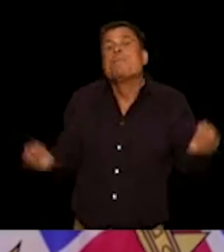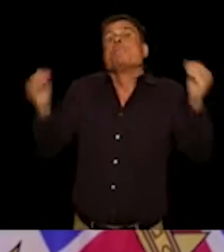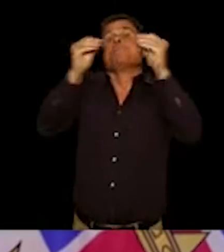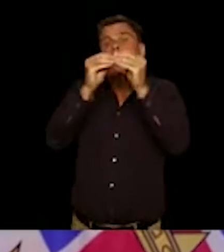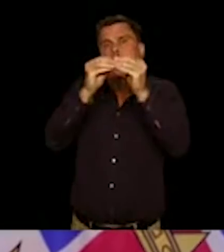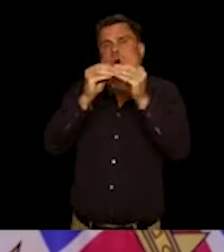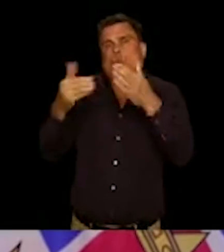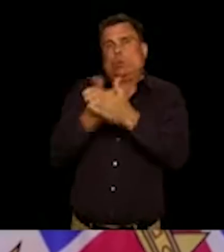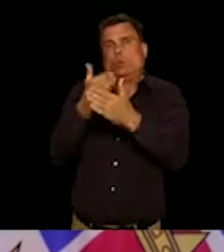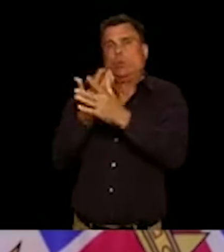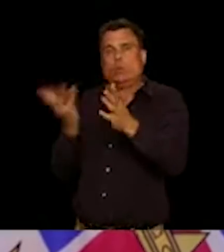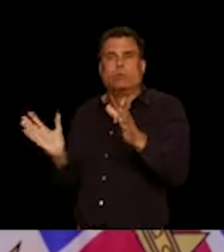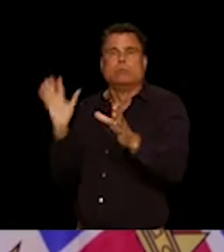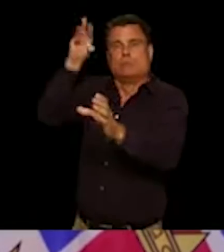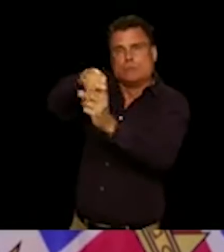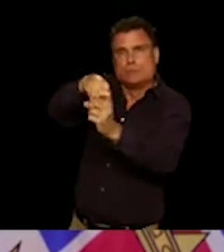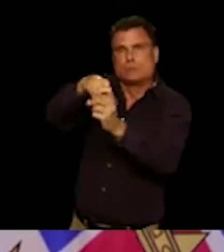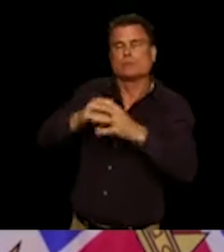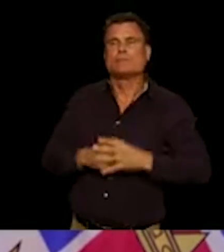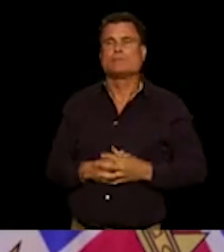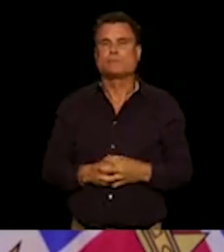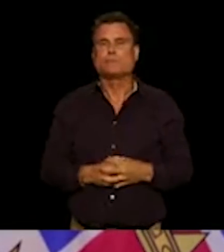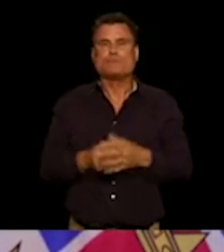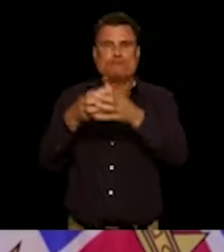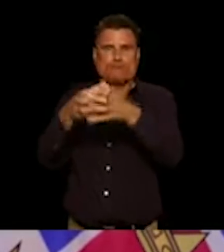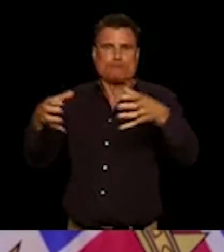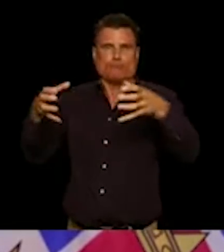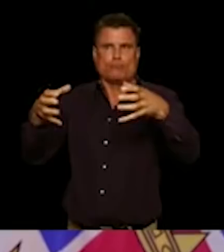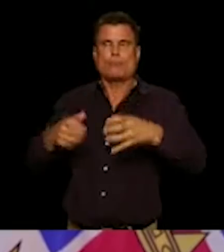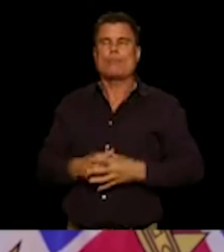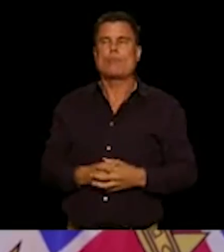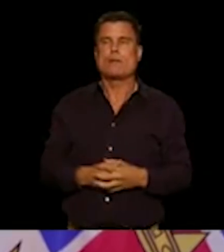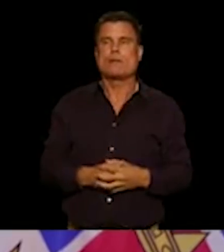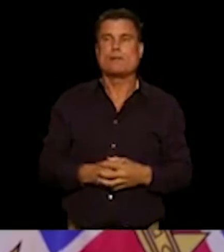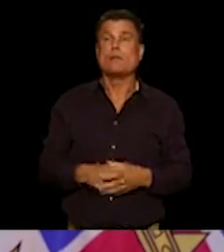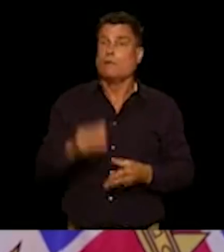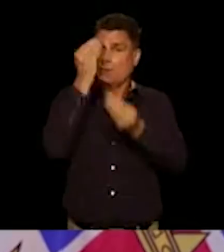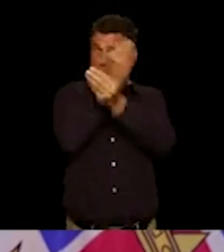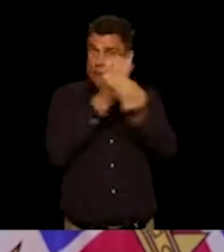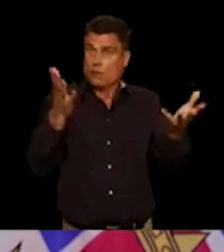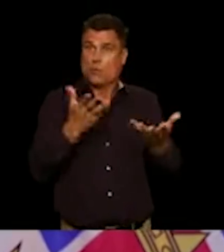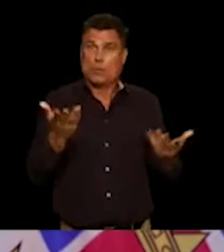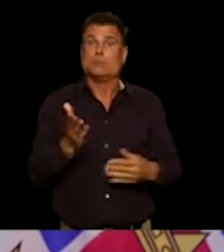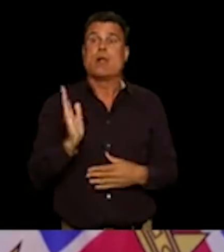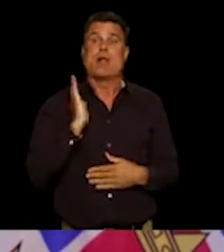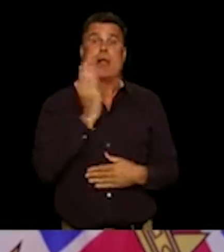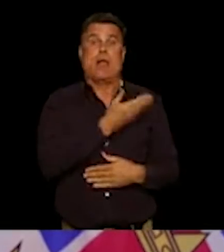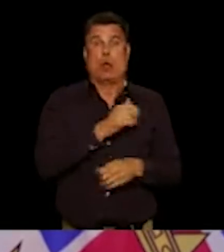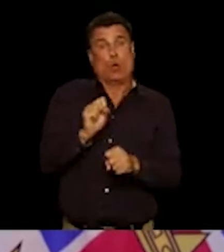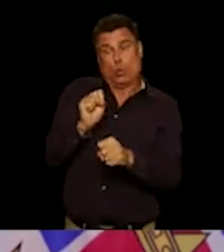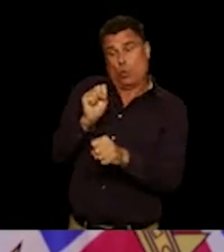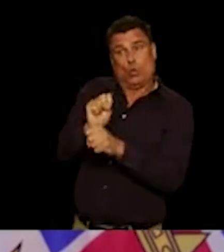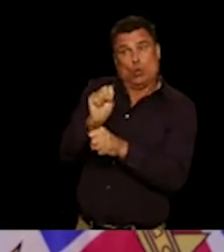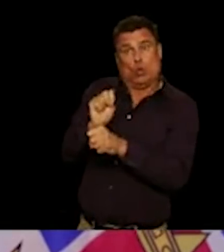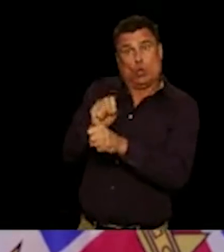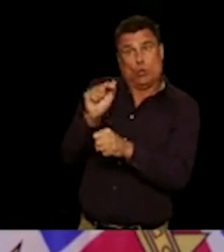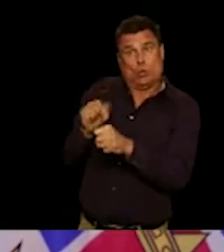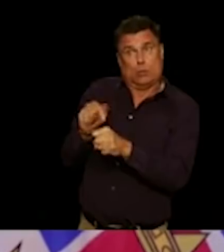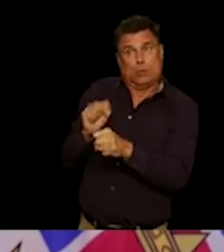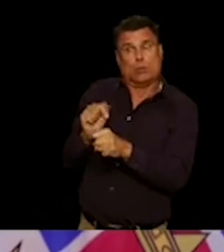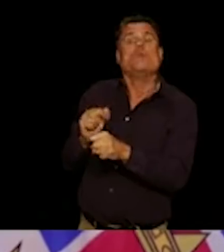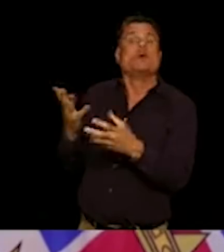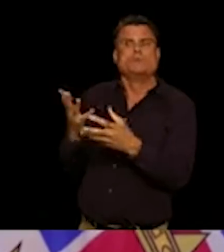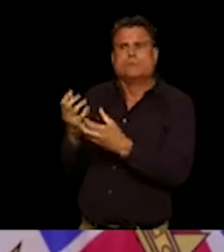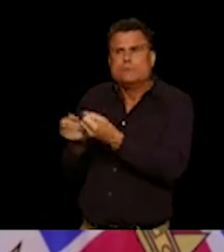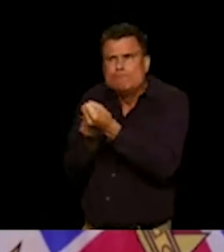supporting as surge capacity with our public health teams across the province. I will also note that the